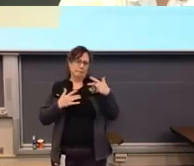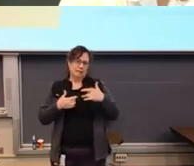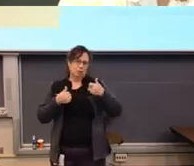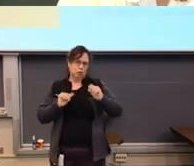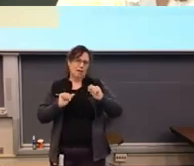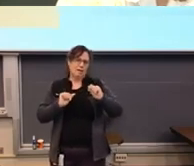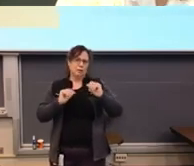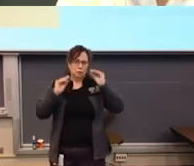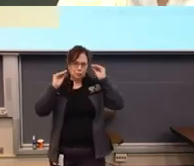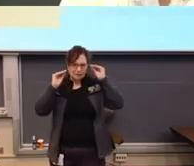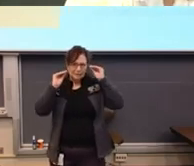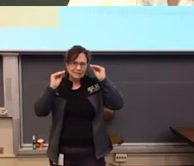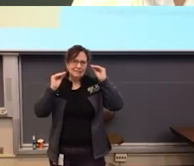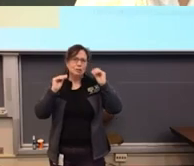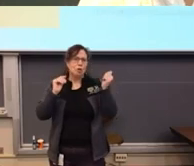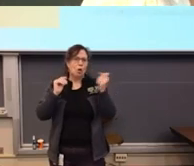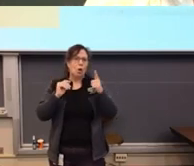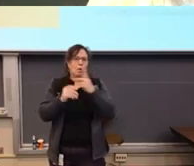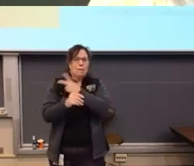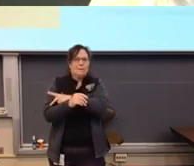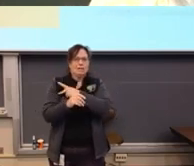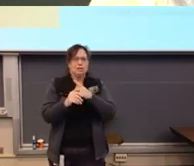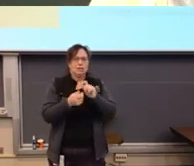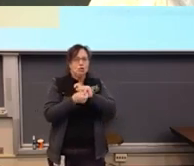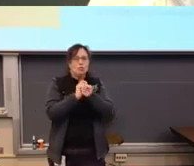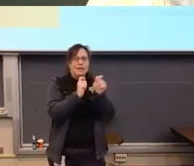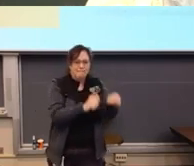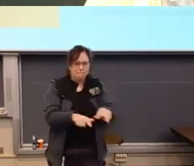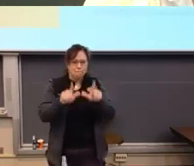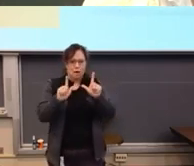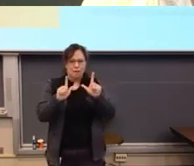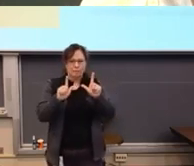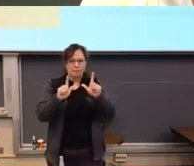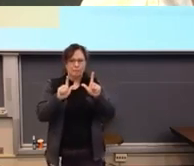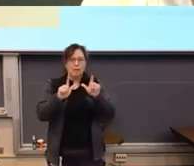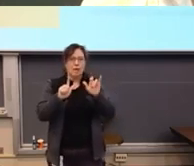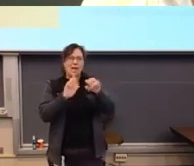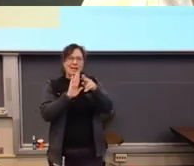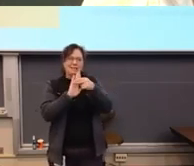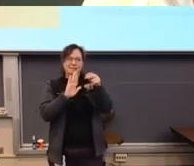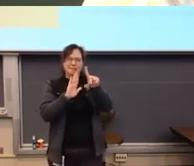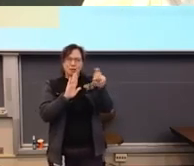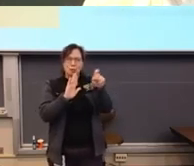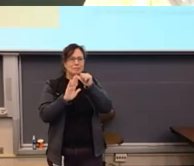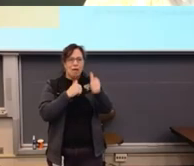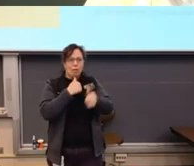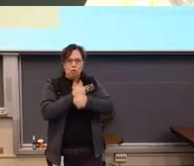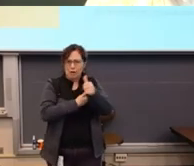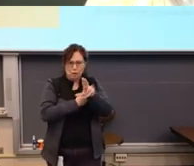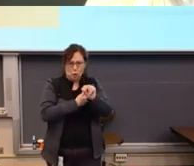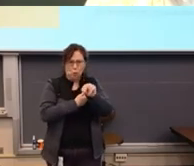of reframing. How do we reframe this diagnosis from threat to challenge?